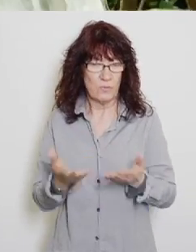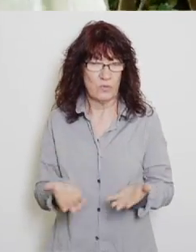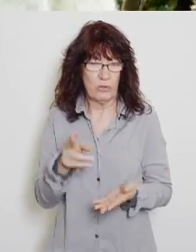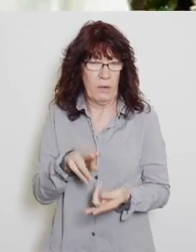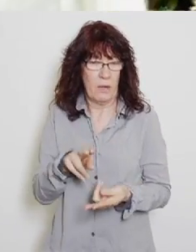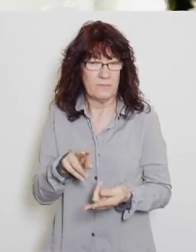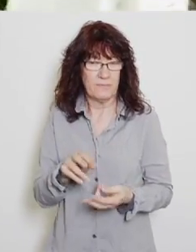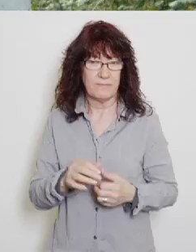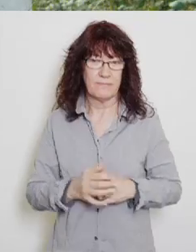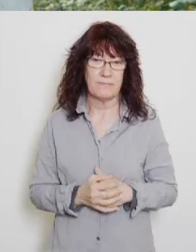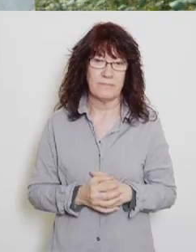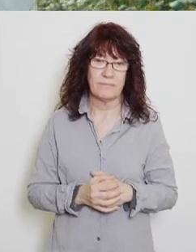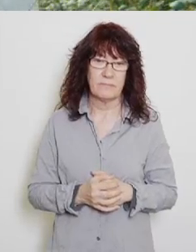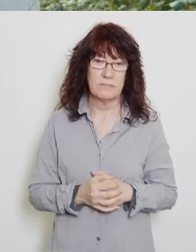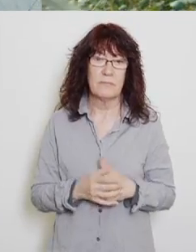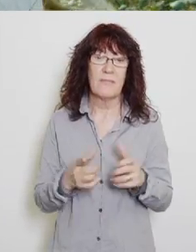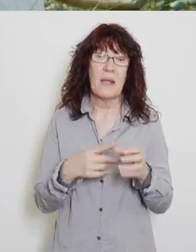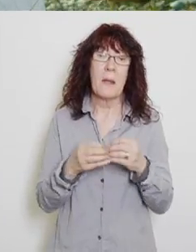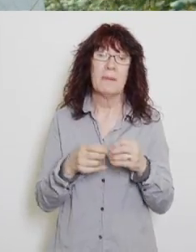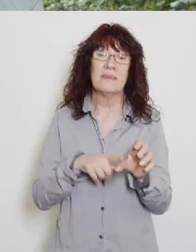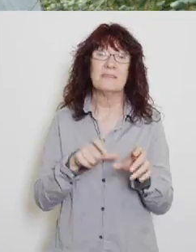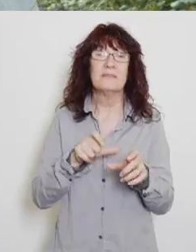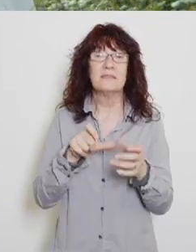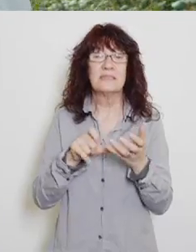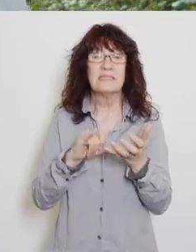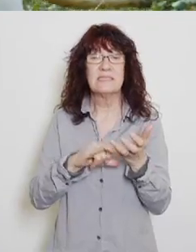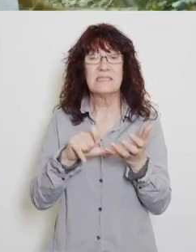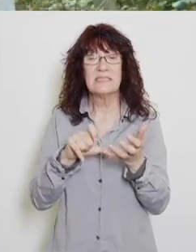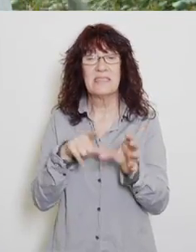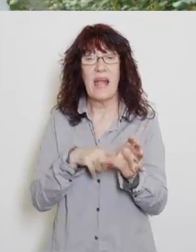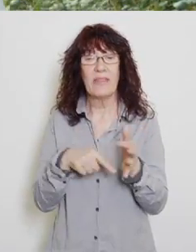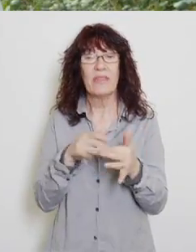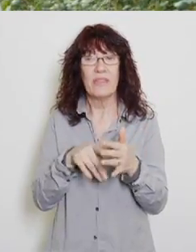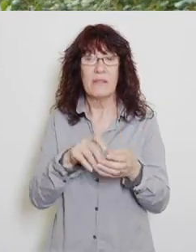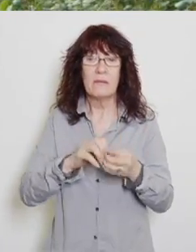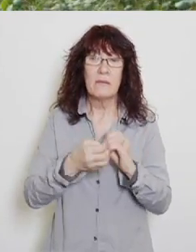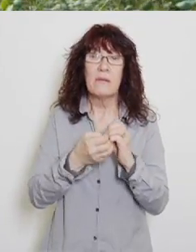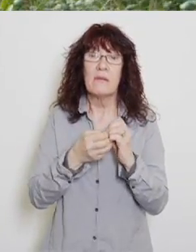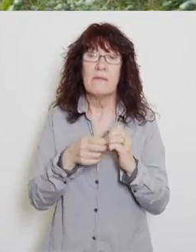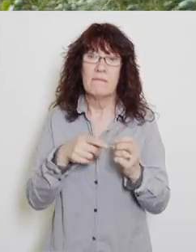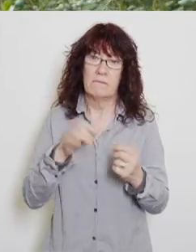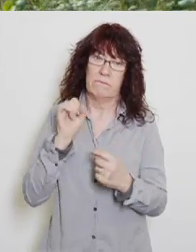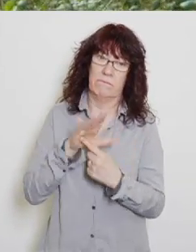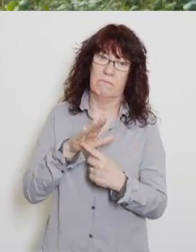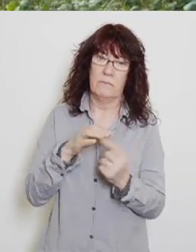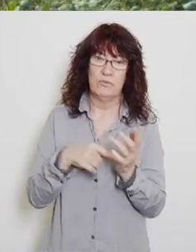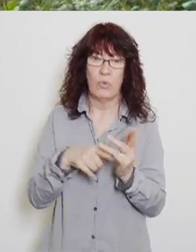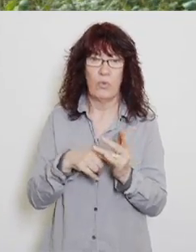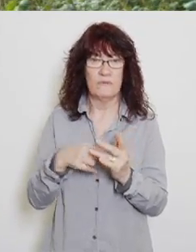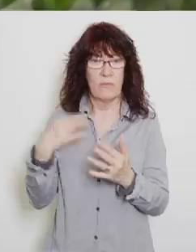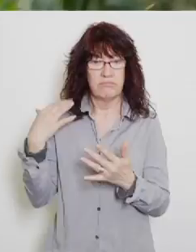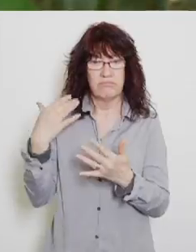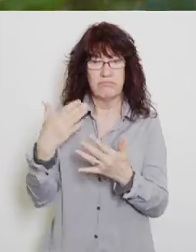Abbeydale scythes were sold around the world. For centuries, scythes were one of the most important agricultural